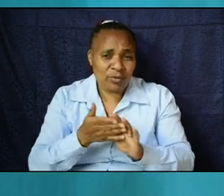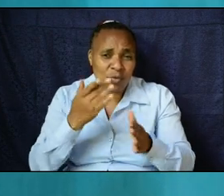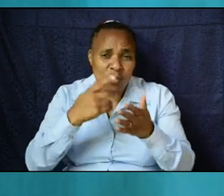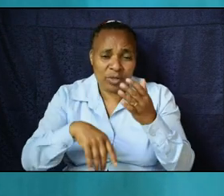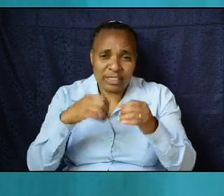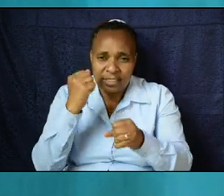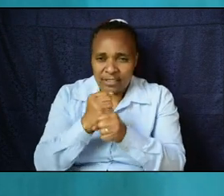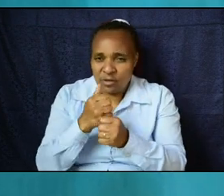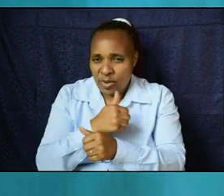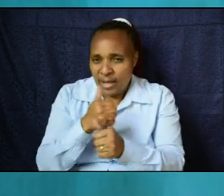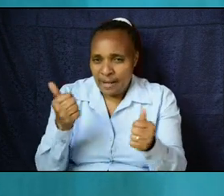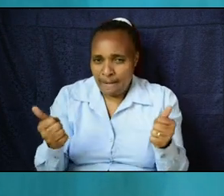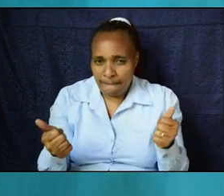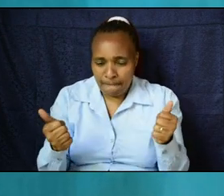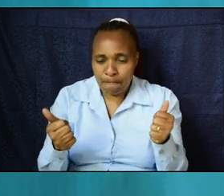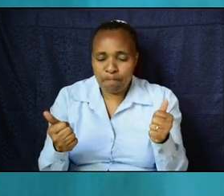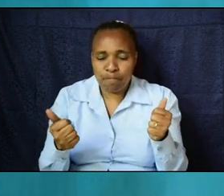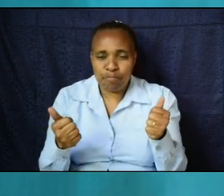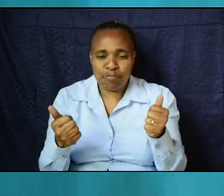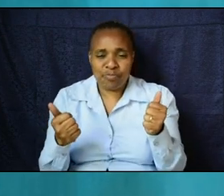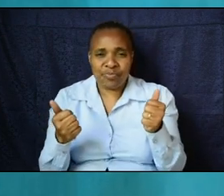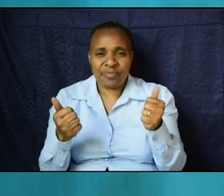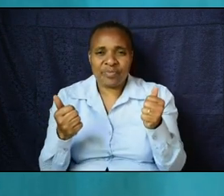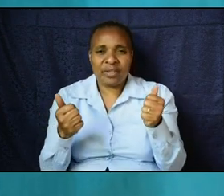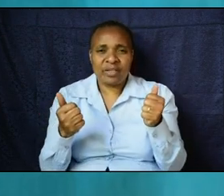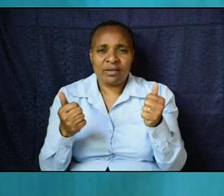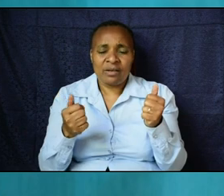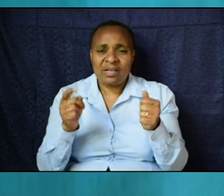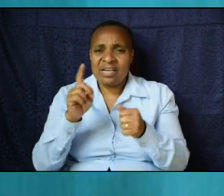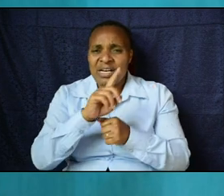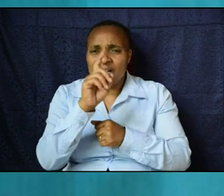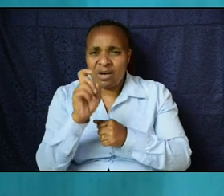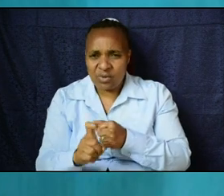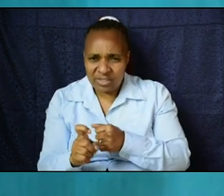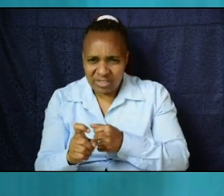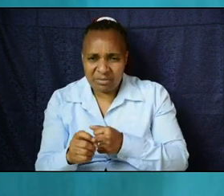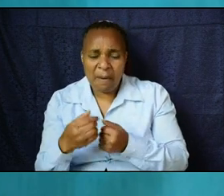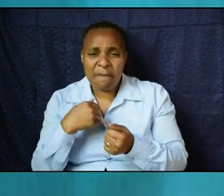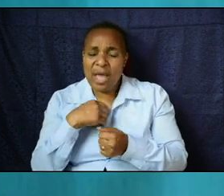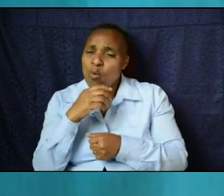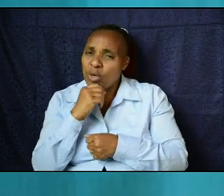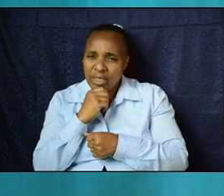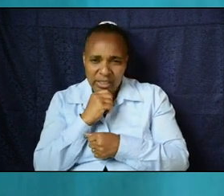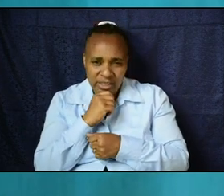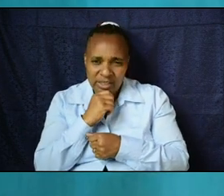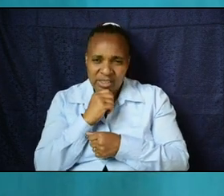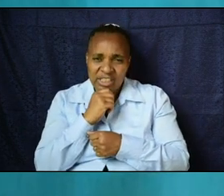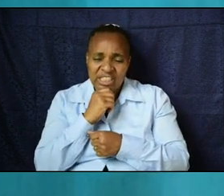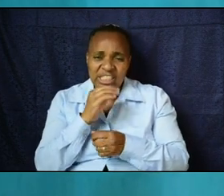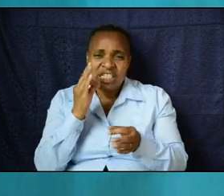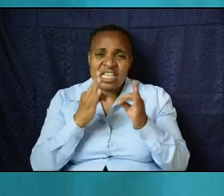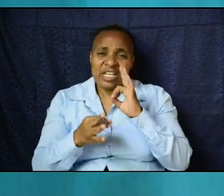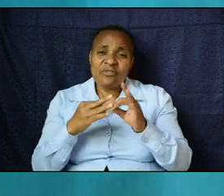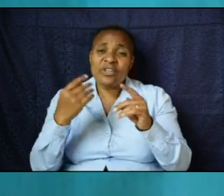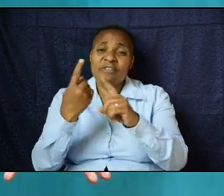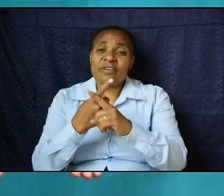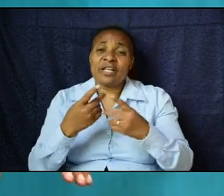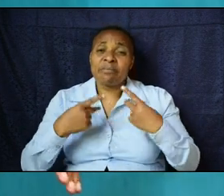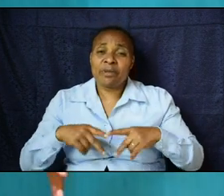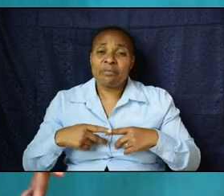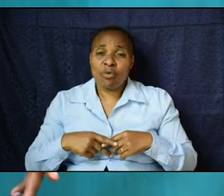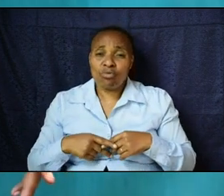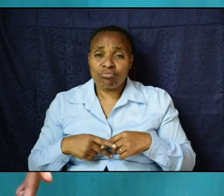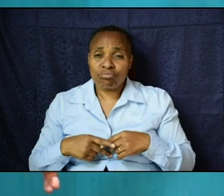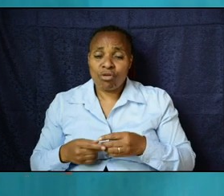did. All right. But a question I was wondering, if different people did that to